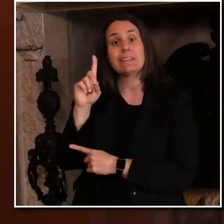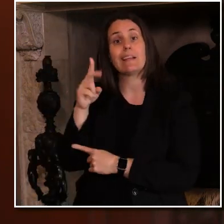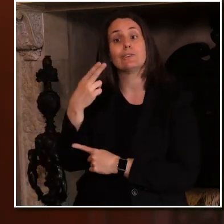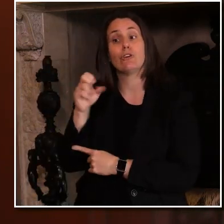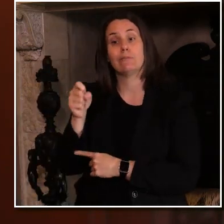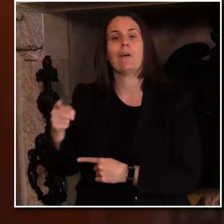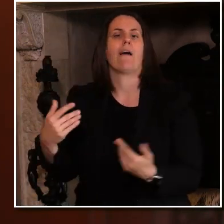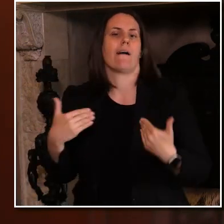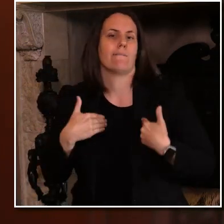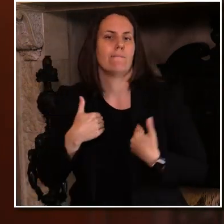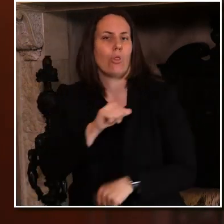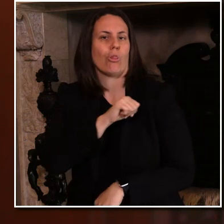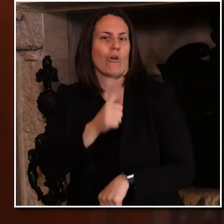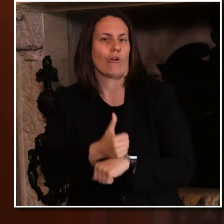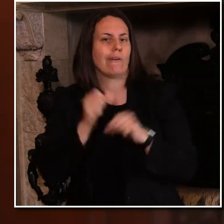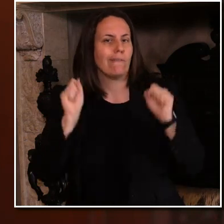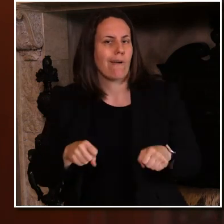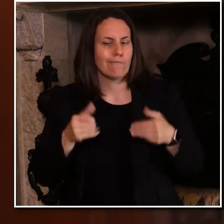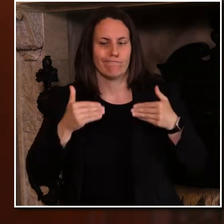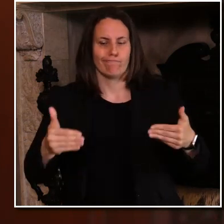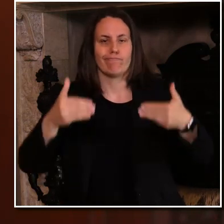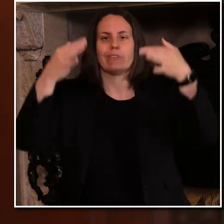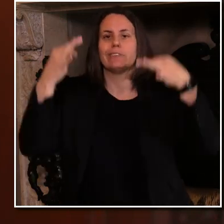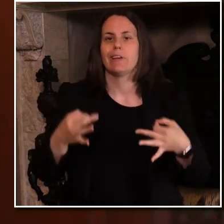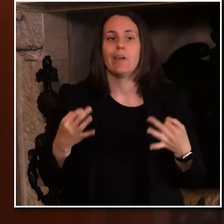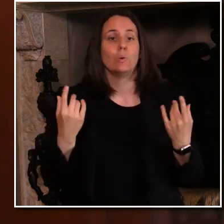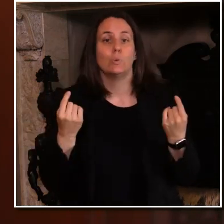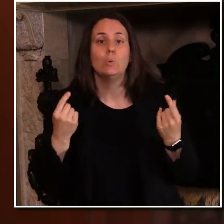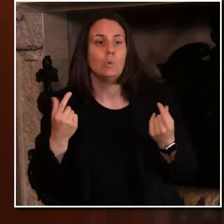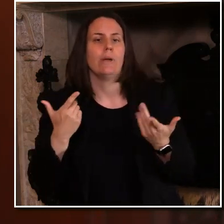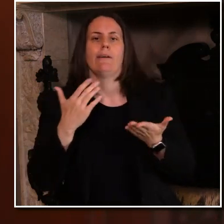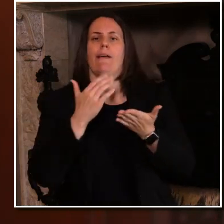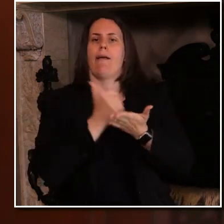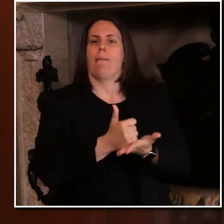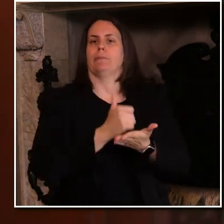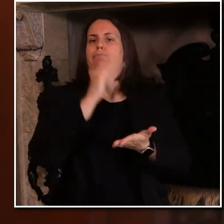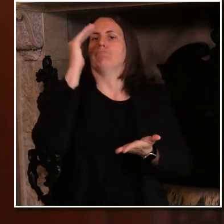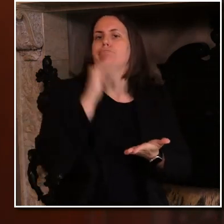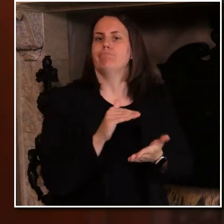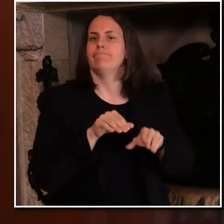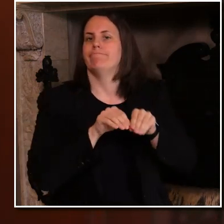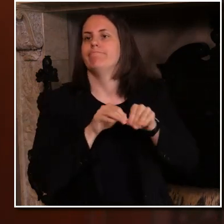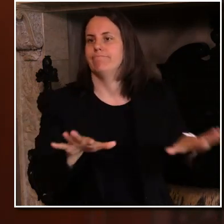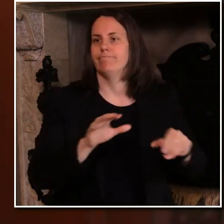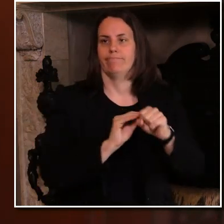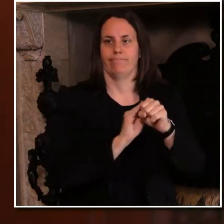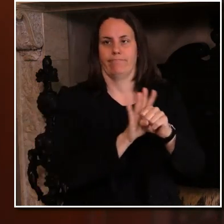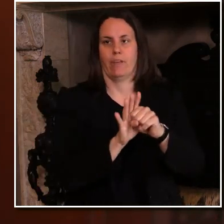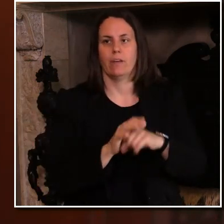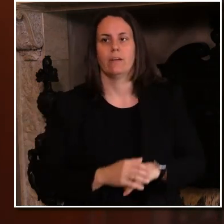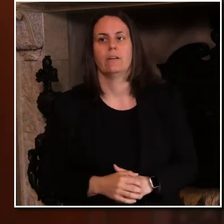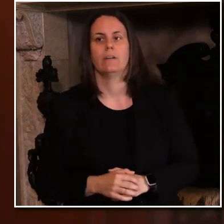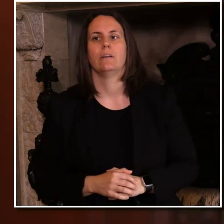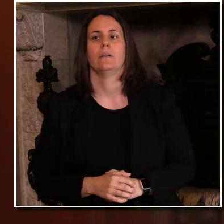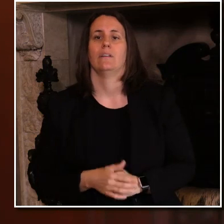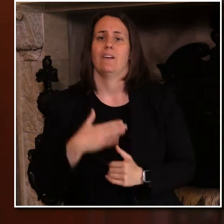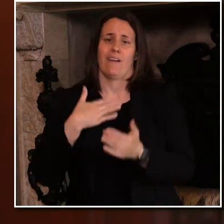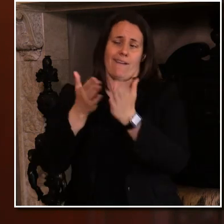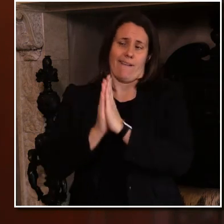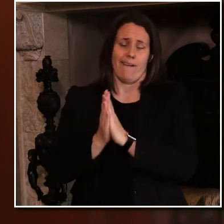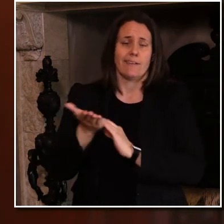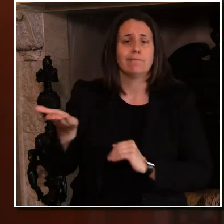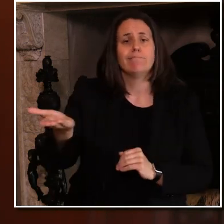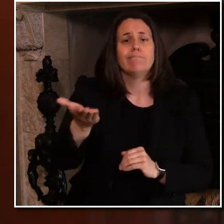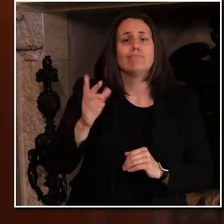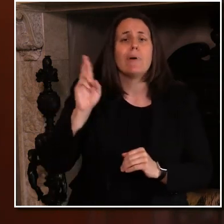lawsuit behind us and work together. I'm calling on Republicans to join me in doing what's right to ensure public safety. This